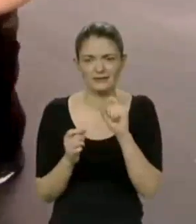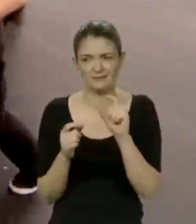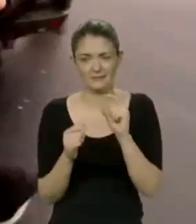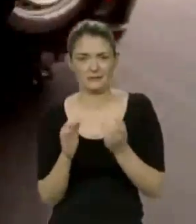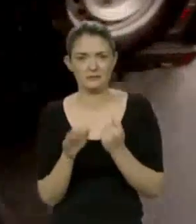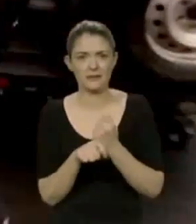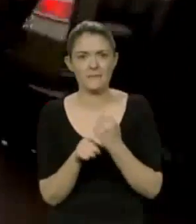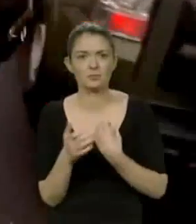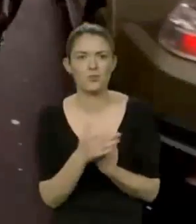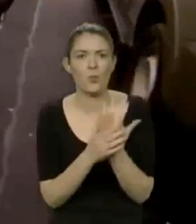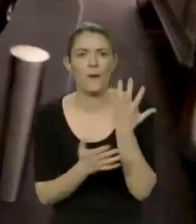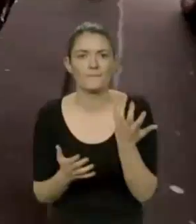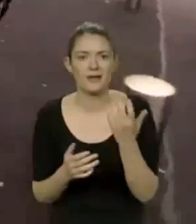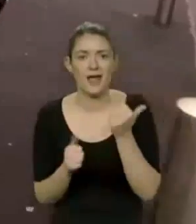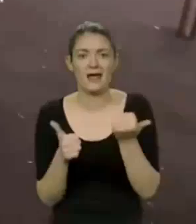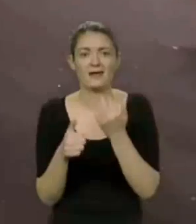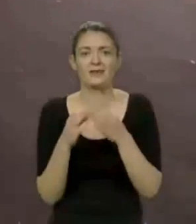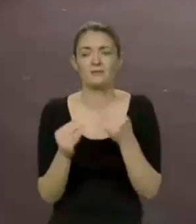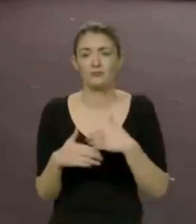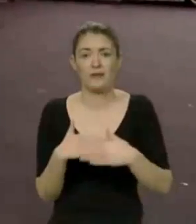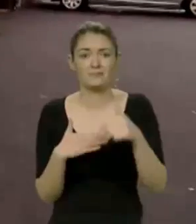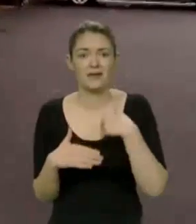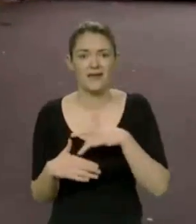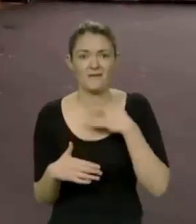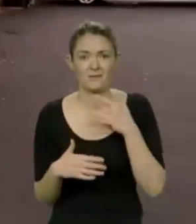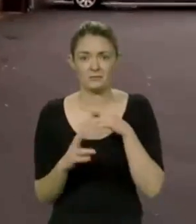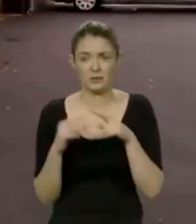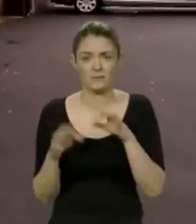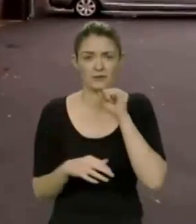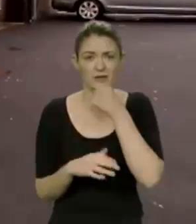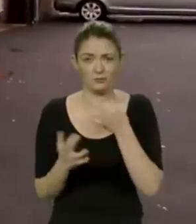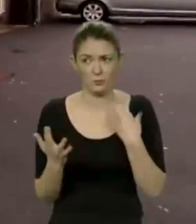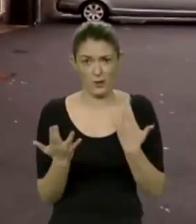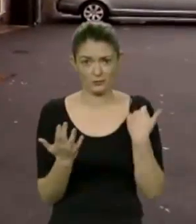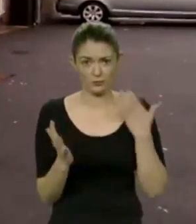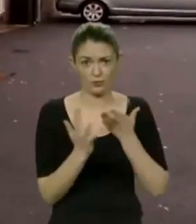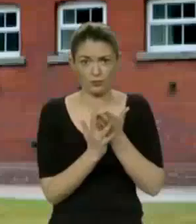Anything I'm going to go through in the rest of my life, it's not going to be as tough as what I went through, and I know I can do anything at this stage.